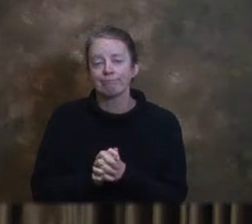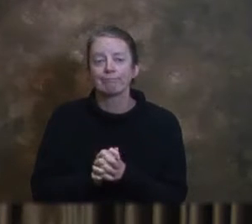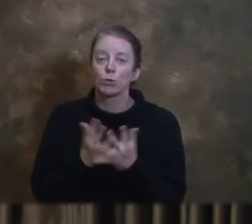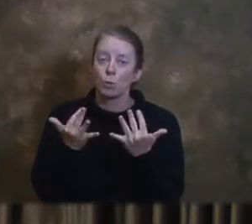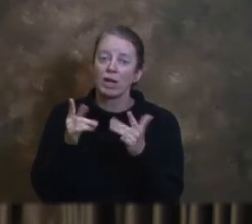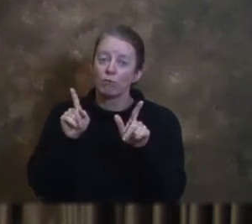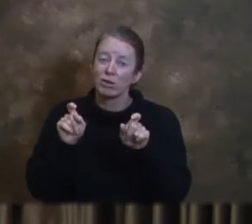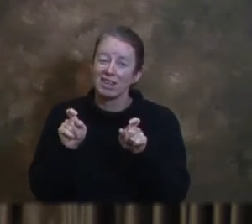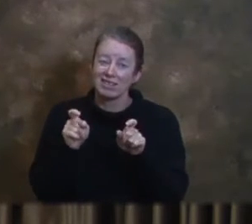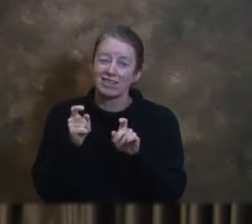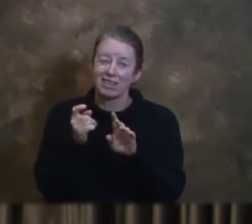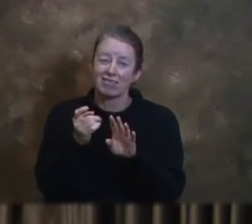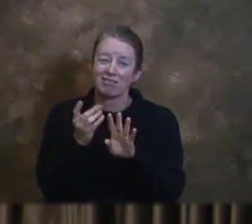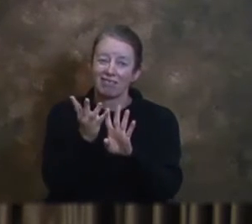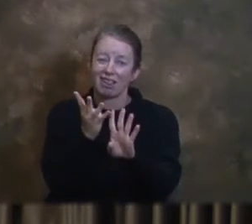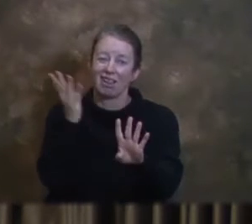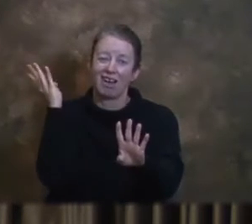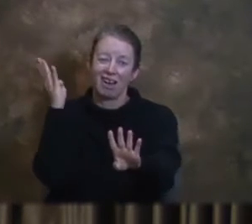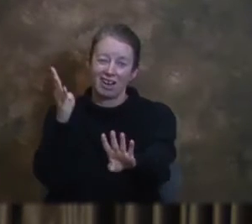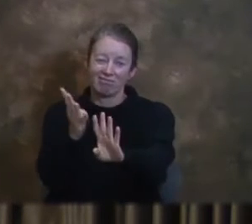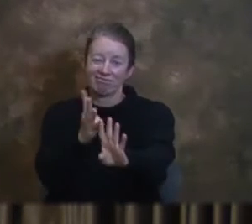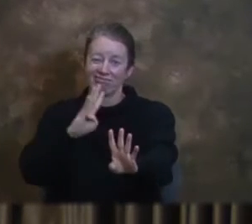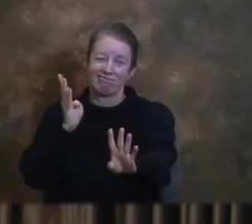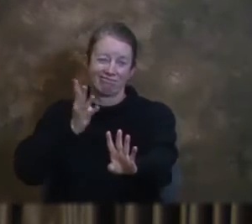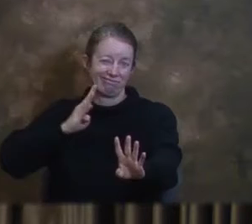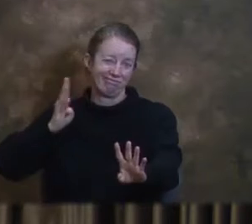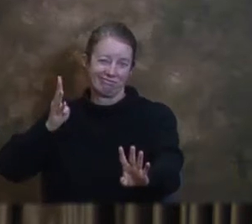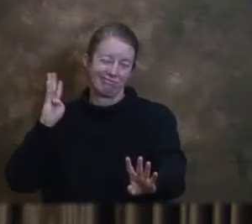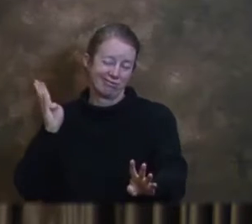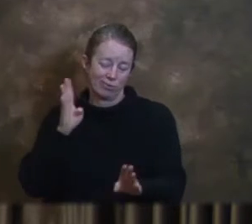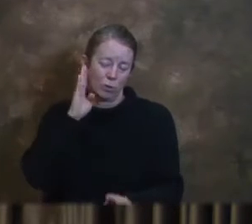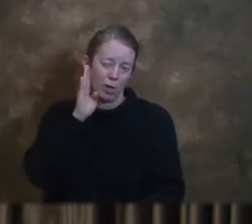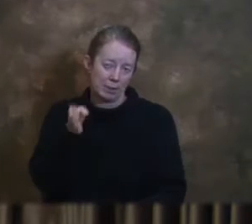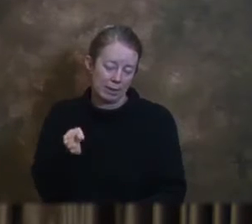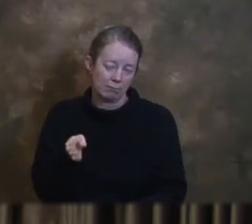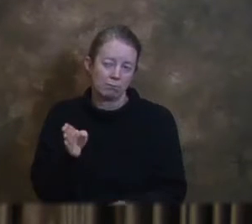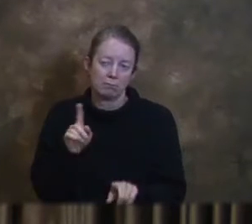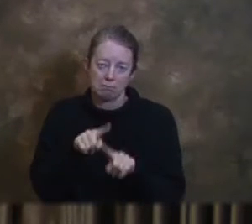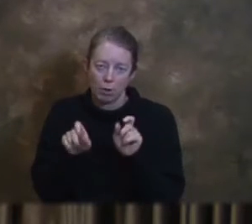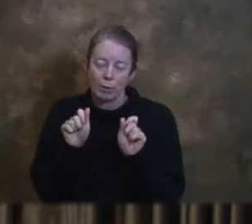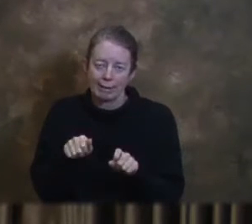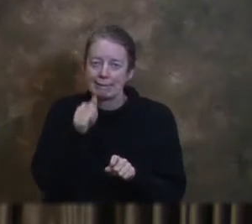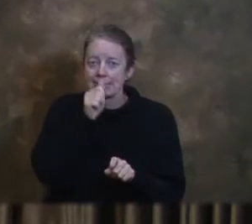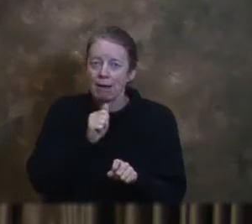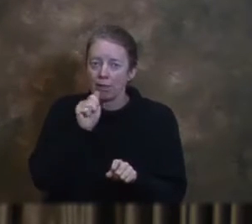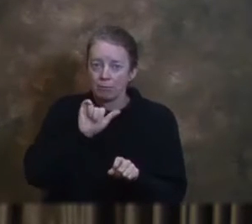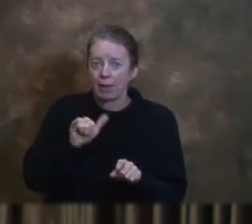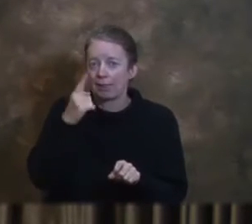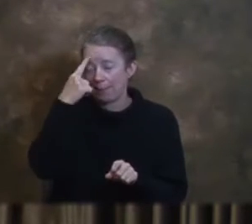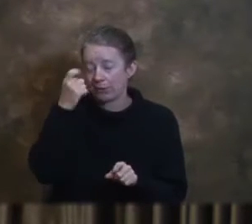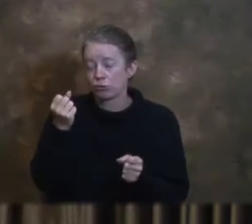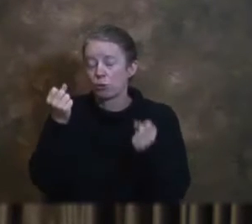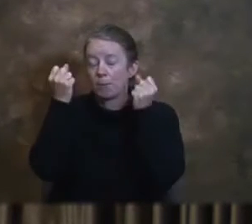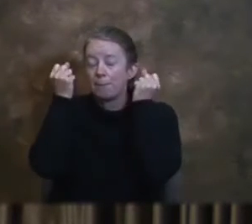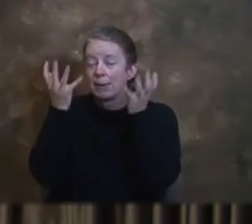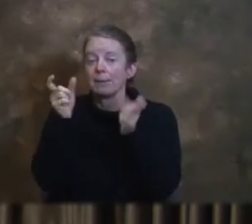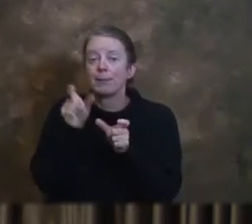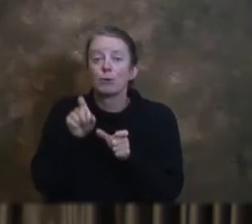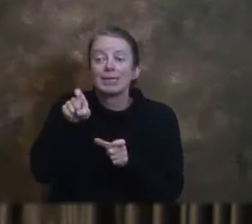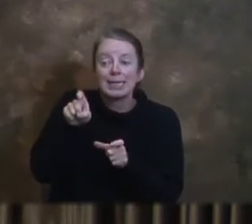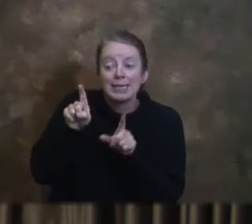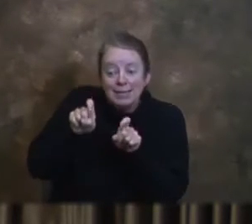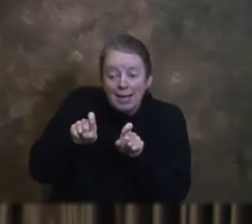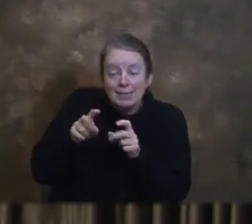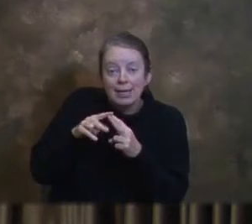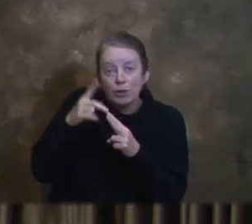lines, and we can that can be fairly tolerated because there's just so many folks who need testing, either because they're